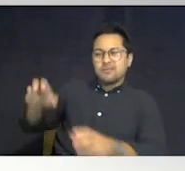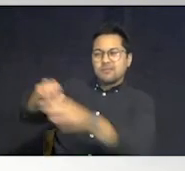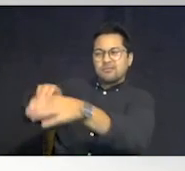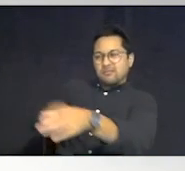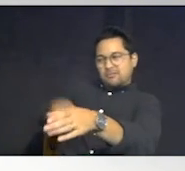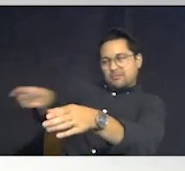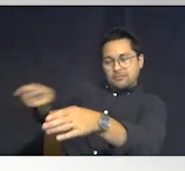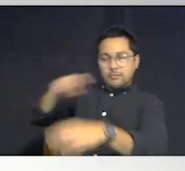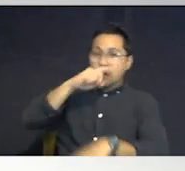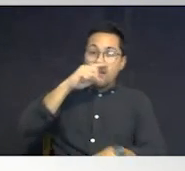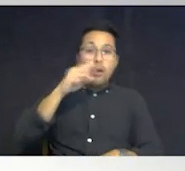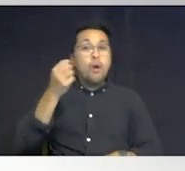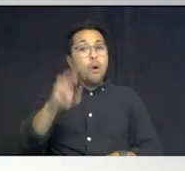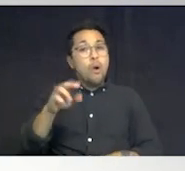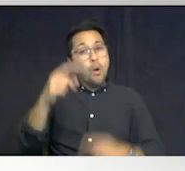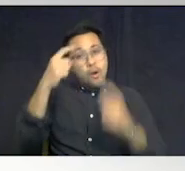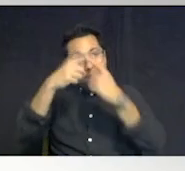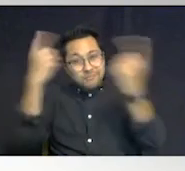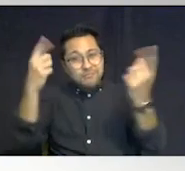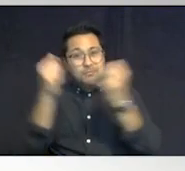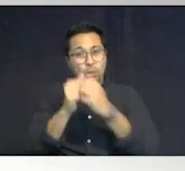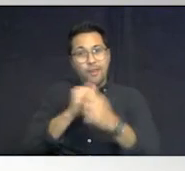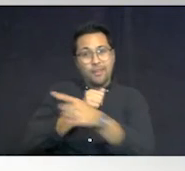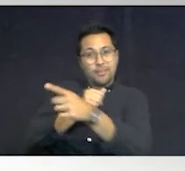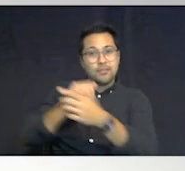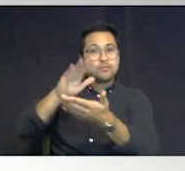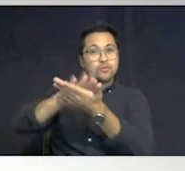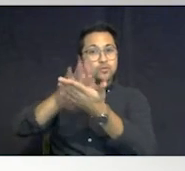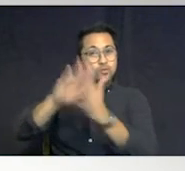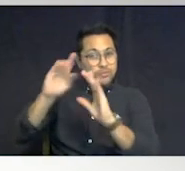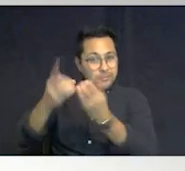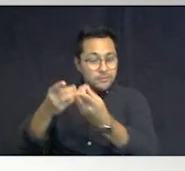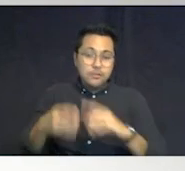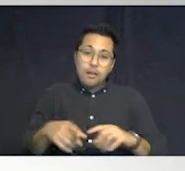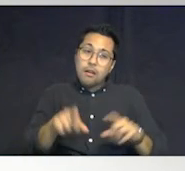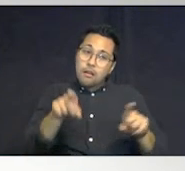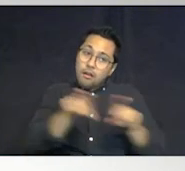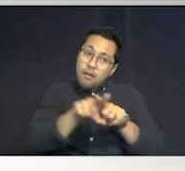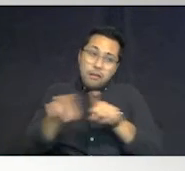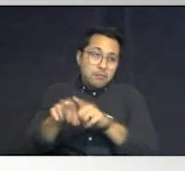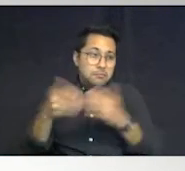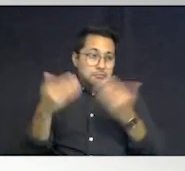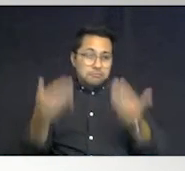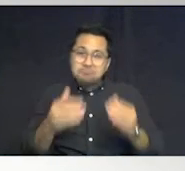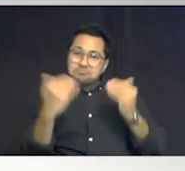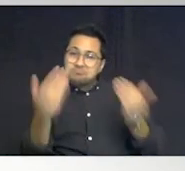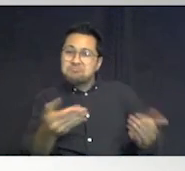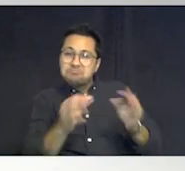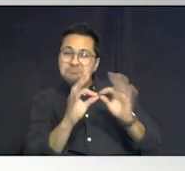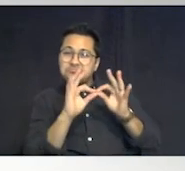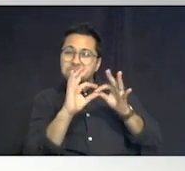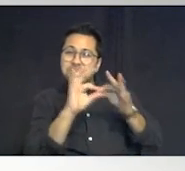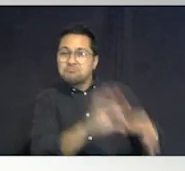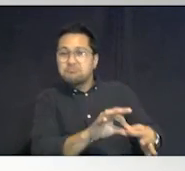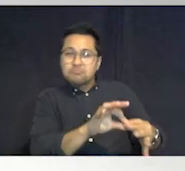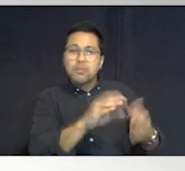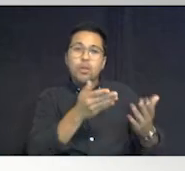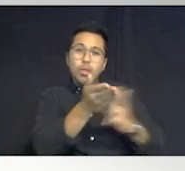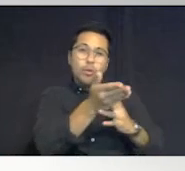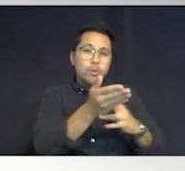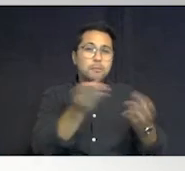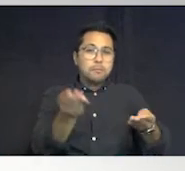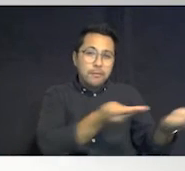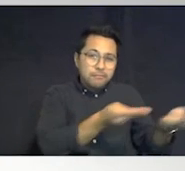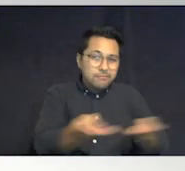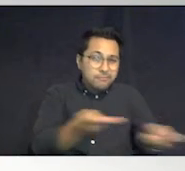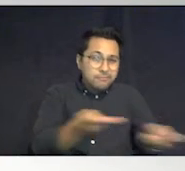with whatever the district is proposing to resolve the matter, and maybe continue through mediation or through your other procedural